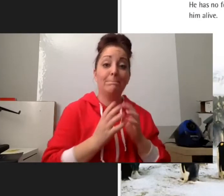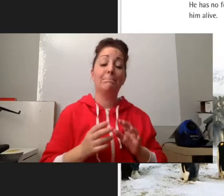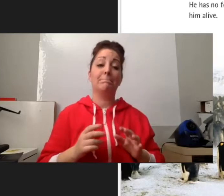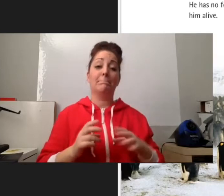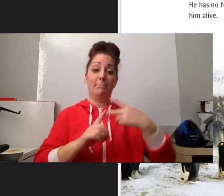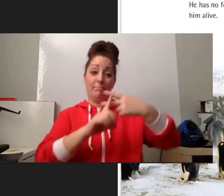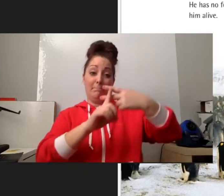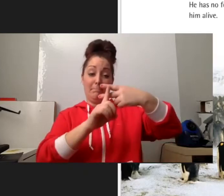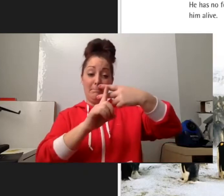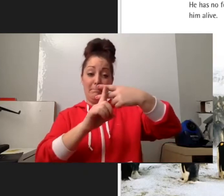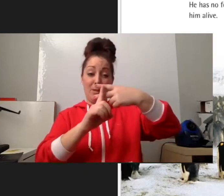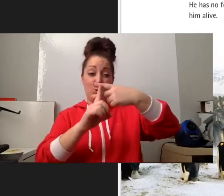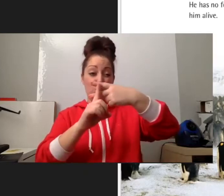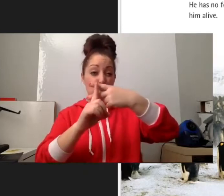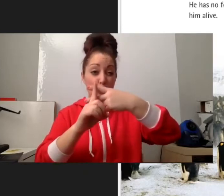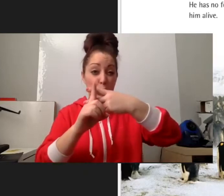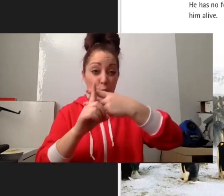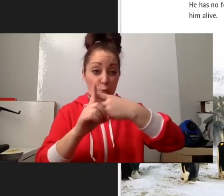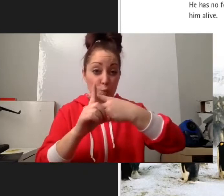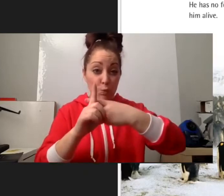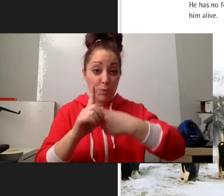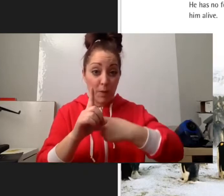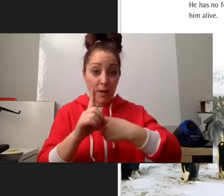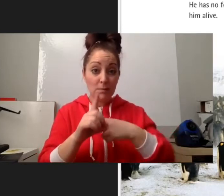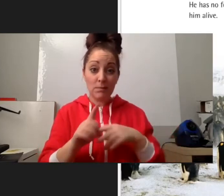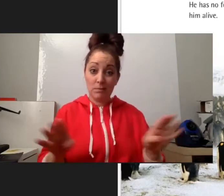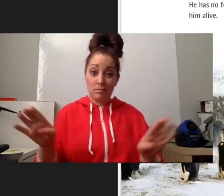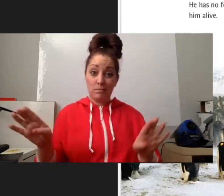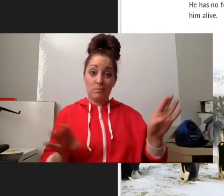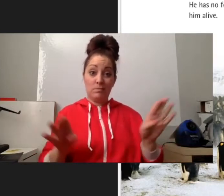Each one keeps his own egg warm.